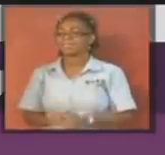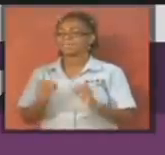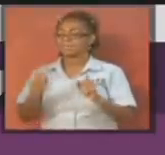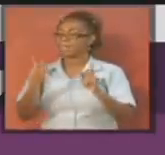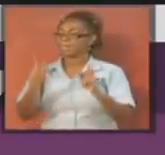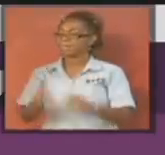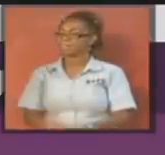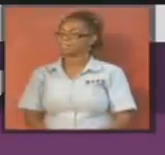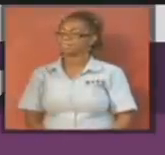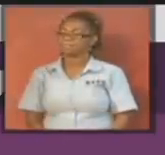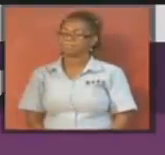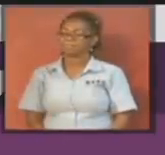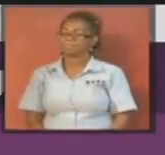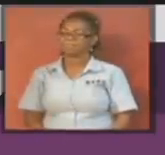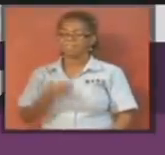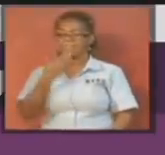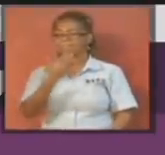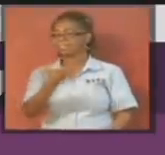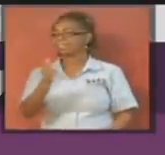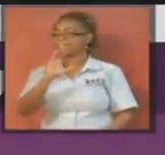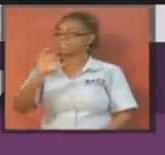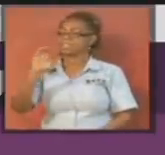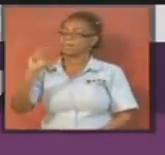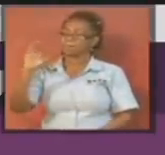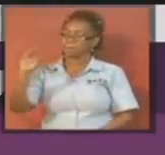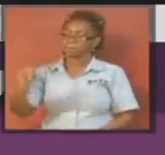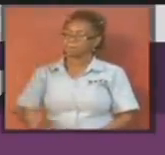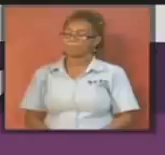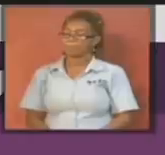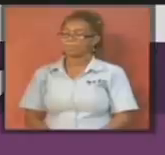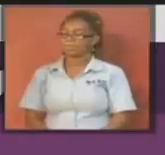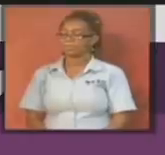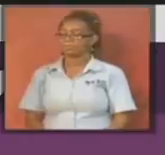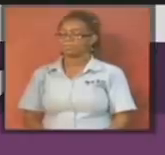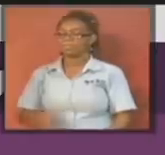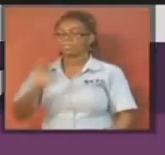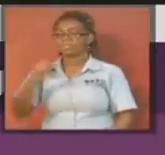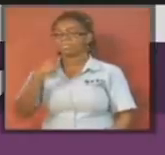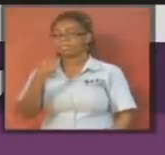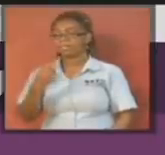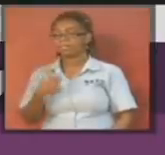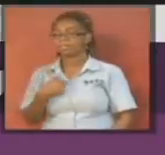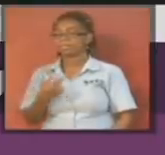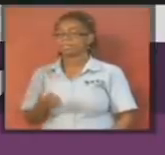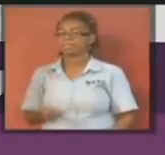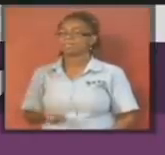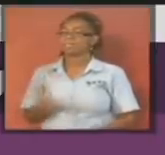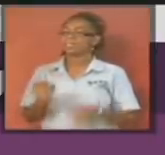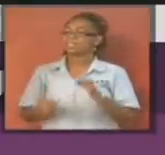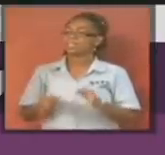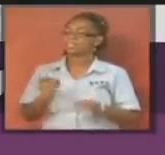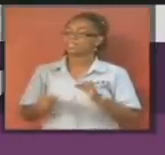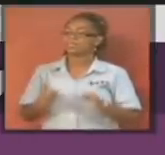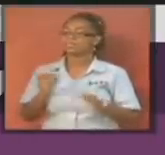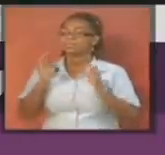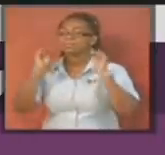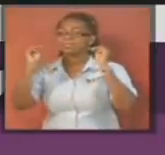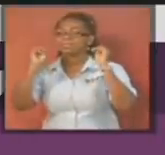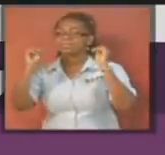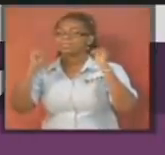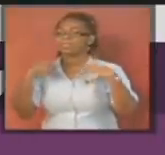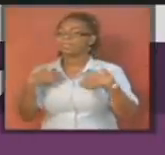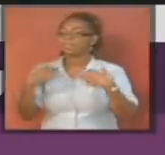most appropriate person to address my questions. CMO, can you tell us if the Ministry of Health was aware